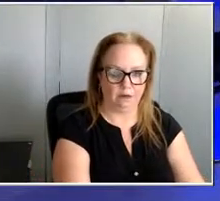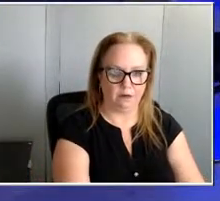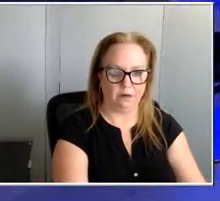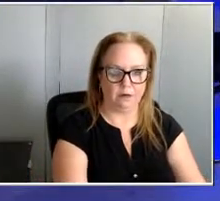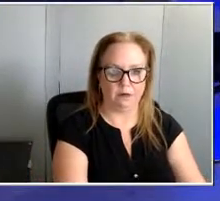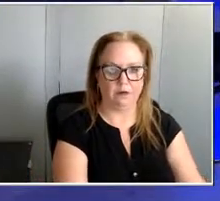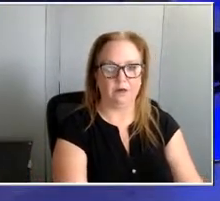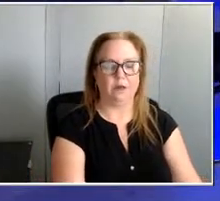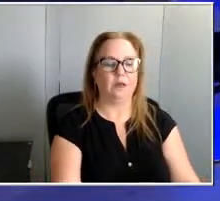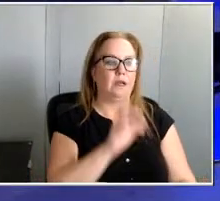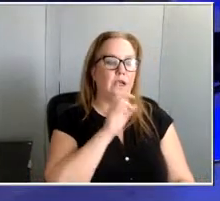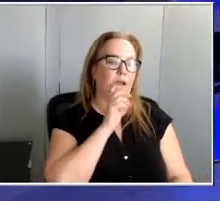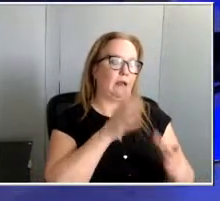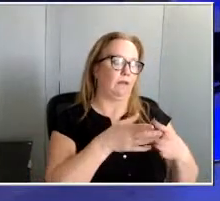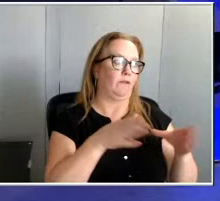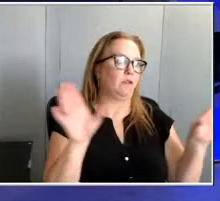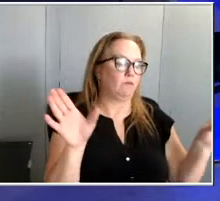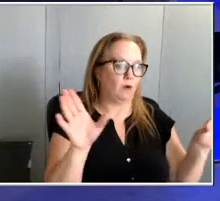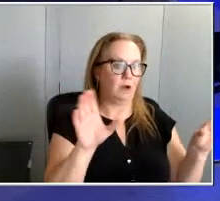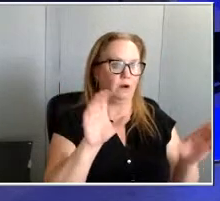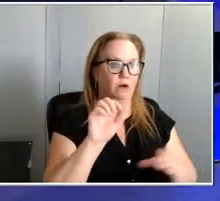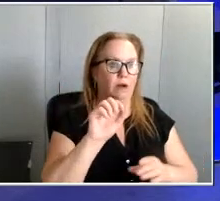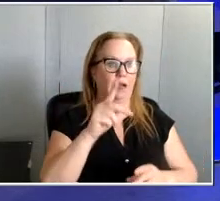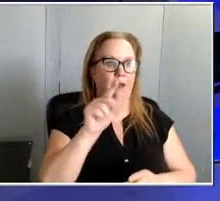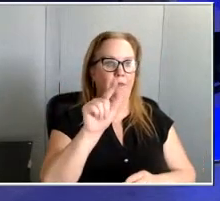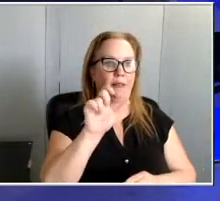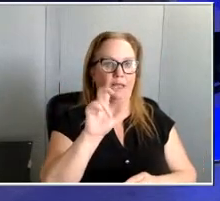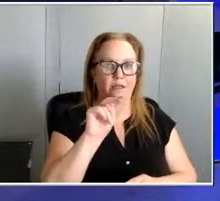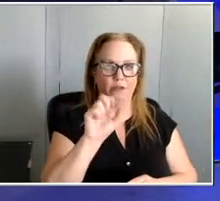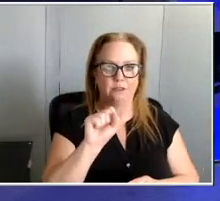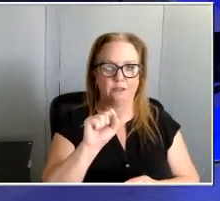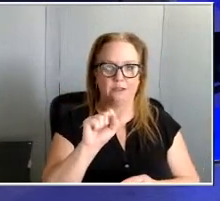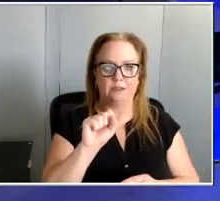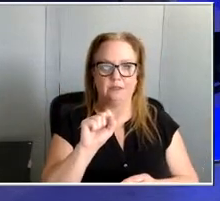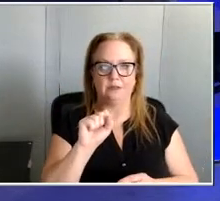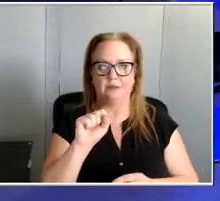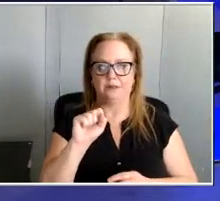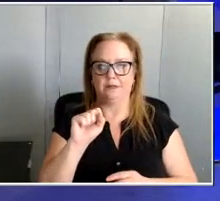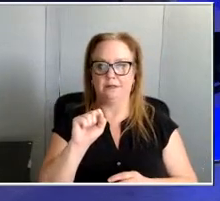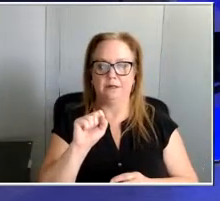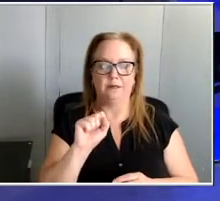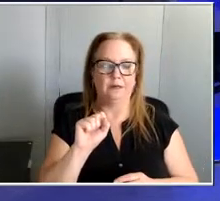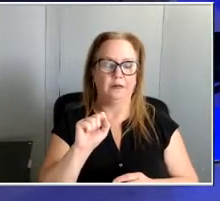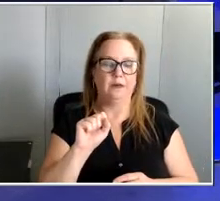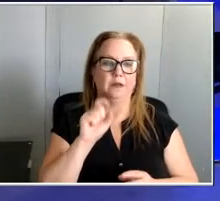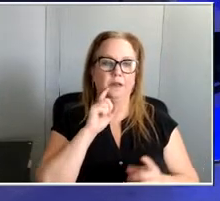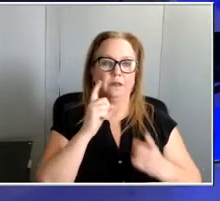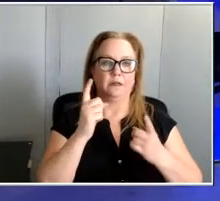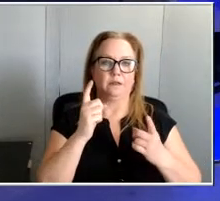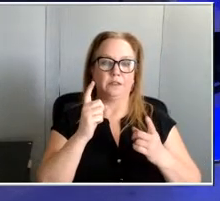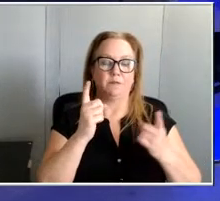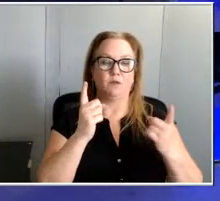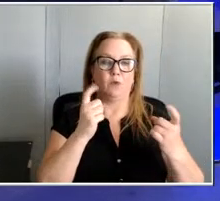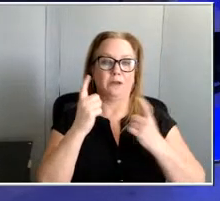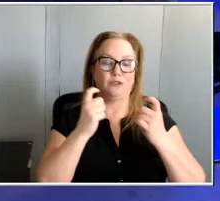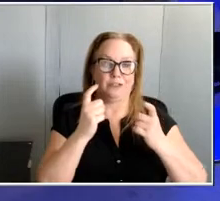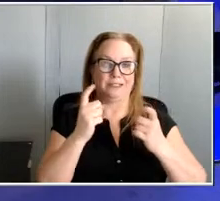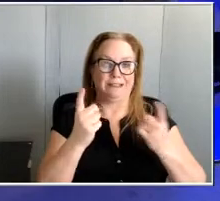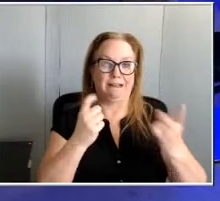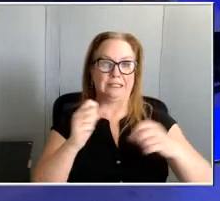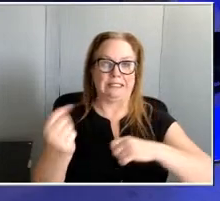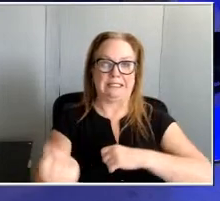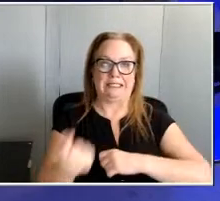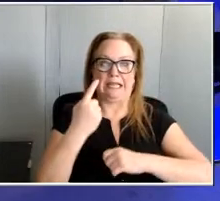broader application as we get better at it and get smarter at it. Yeah. Well, you know, I bet there's some questions that are looming out there. Please send us